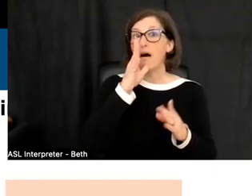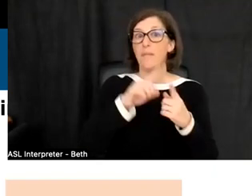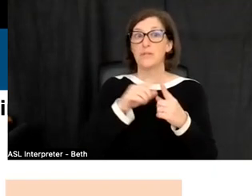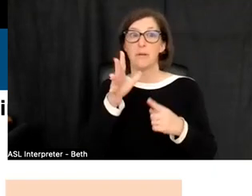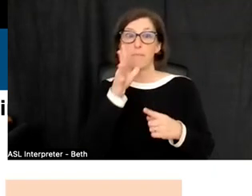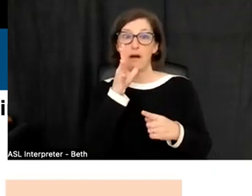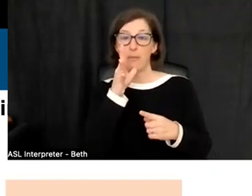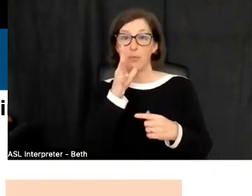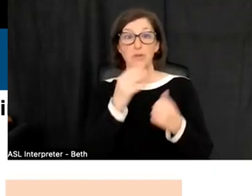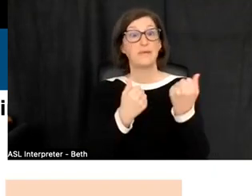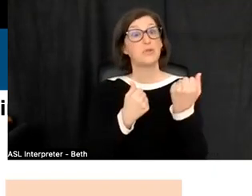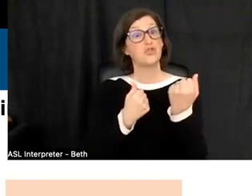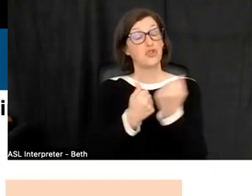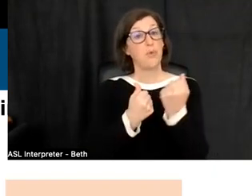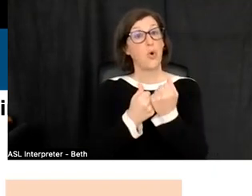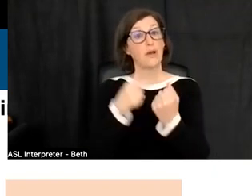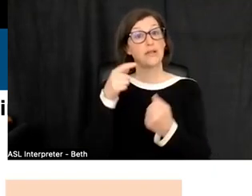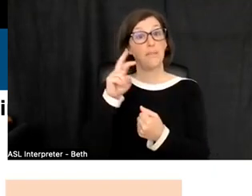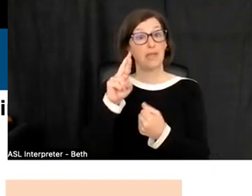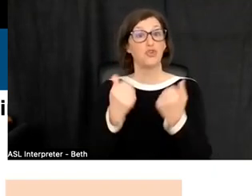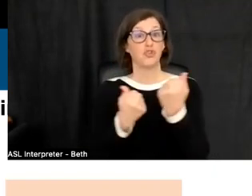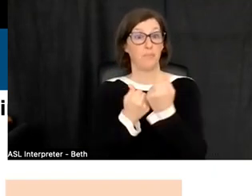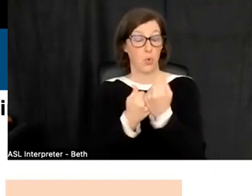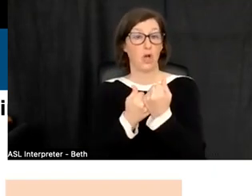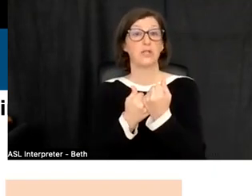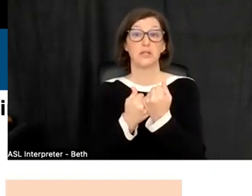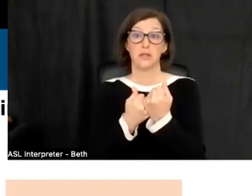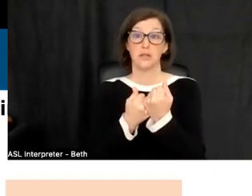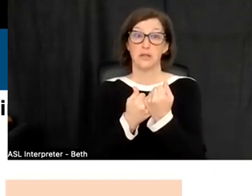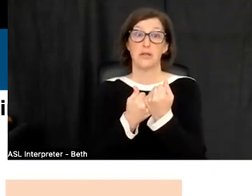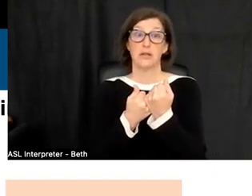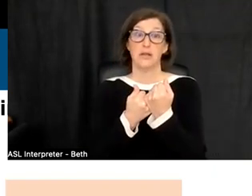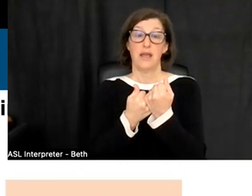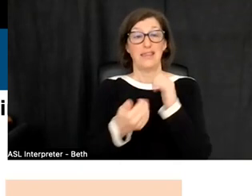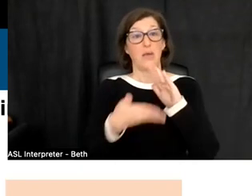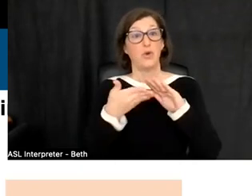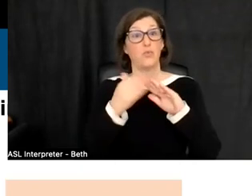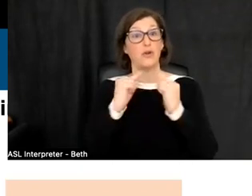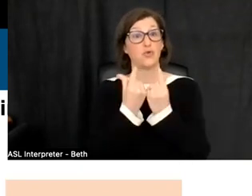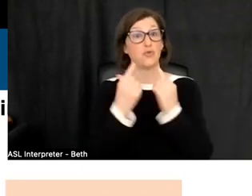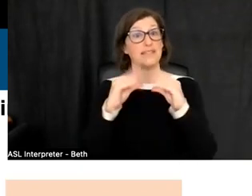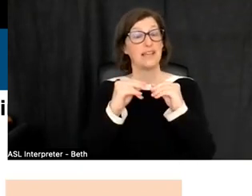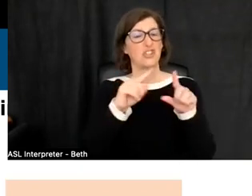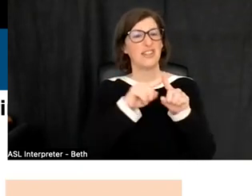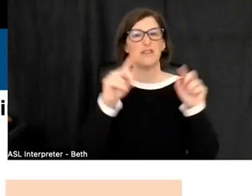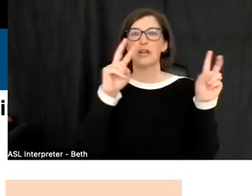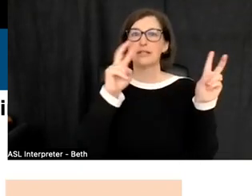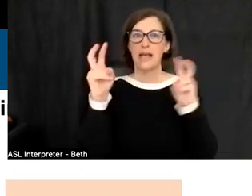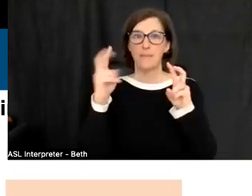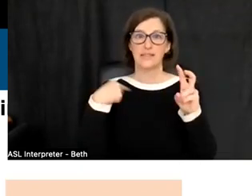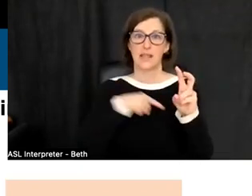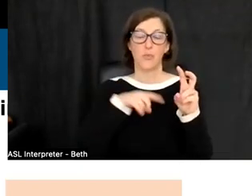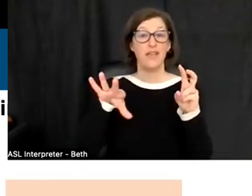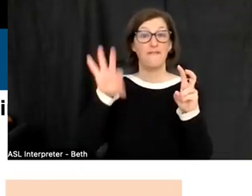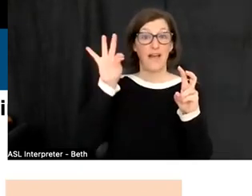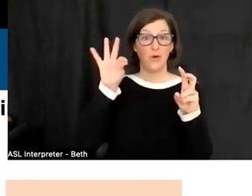would support peer support. So there was peer support, and they would conduct group sessions on different topics that we found within the